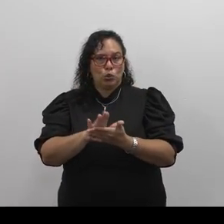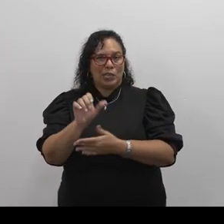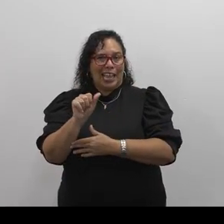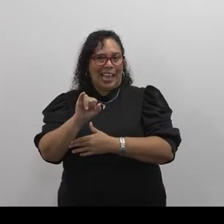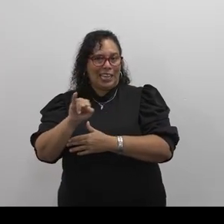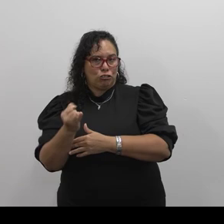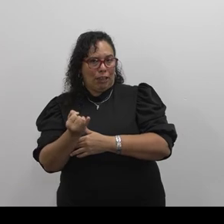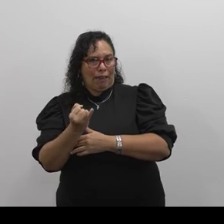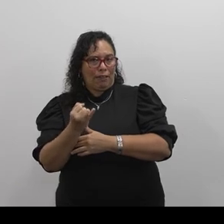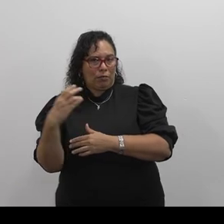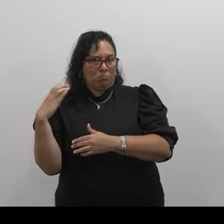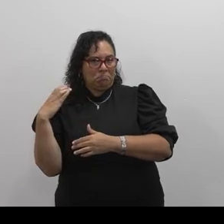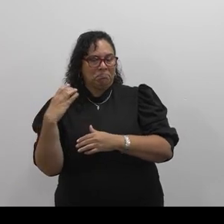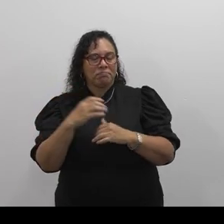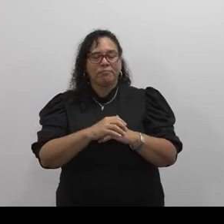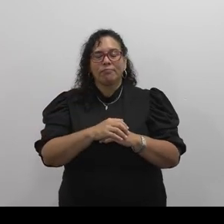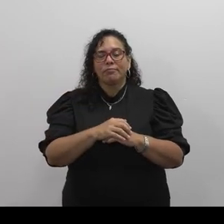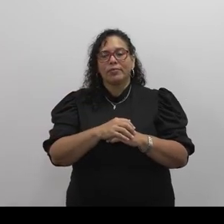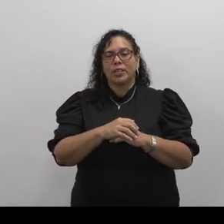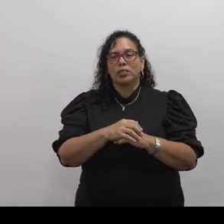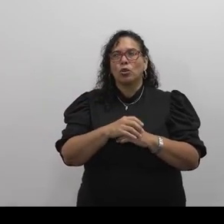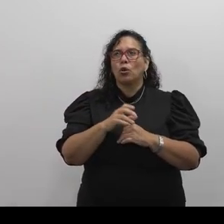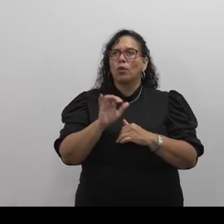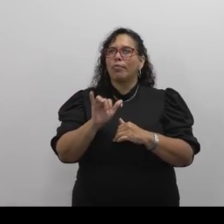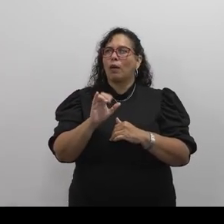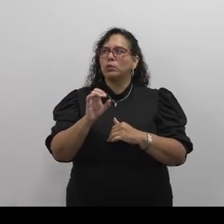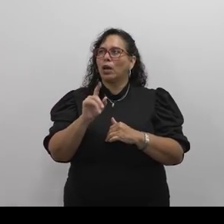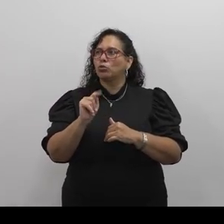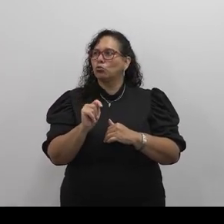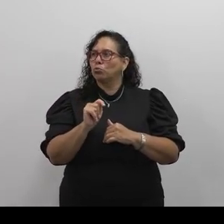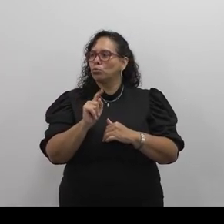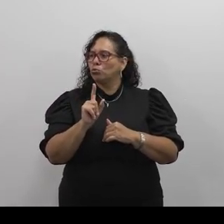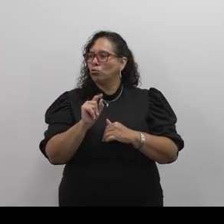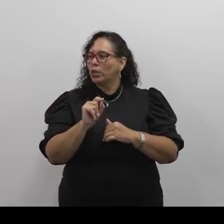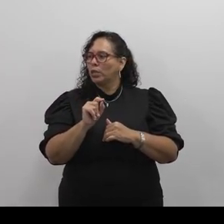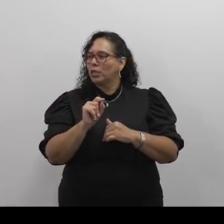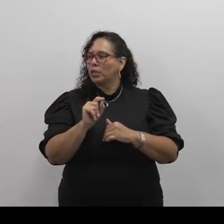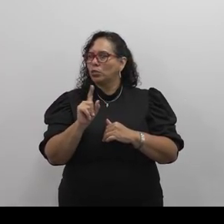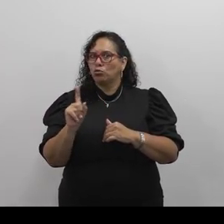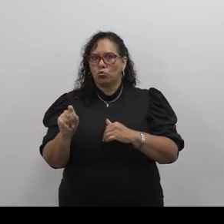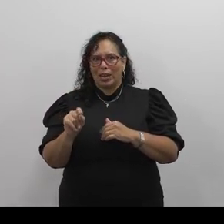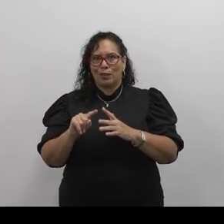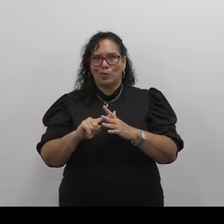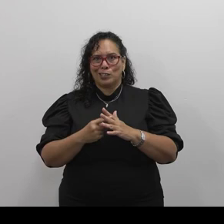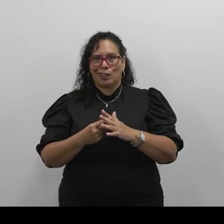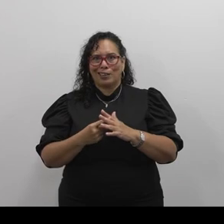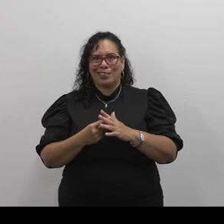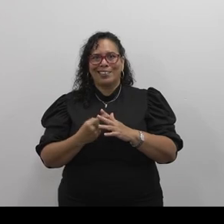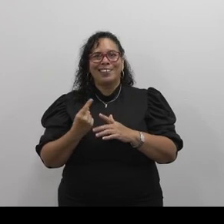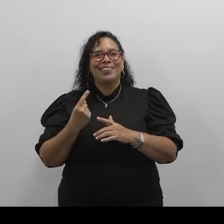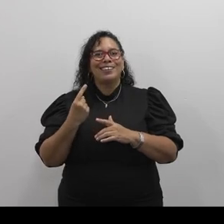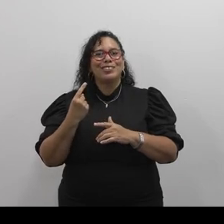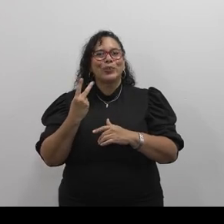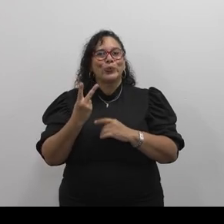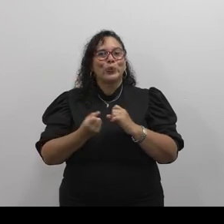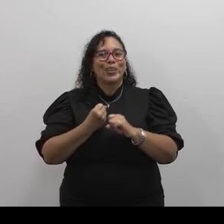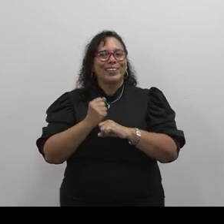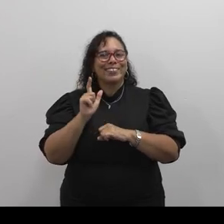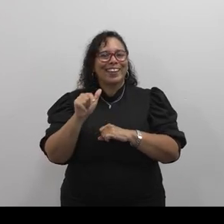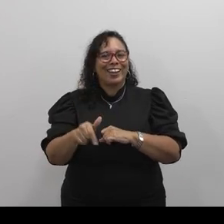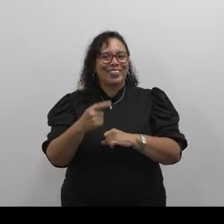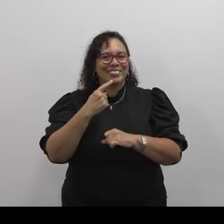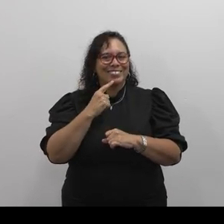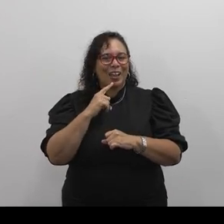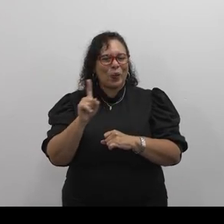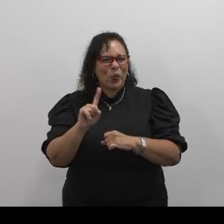again after 2 years. So that was October of 2020. So 2 years later to say, where are we now? And then to have